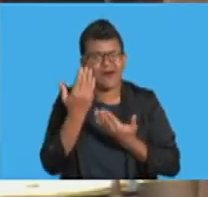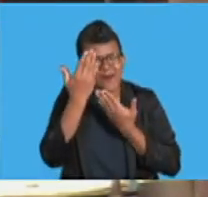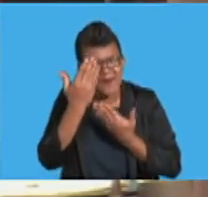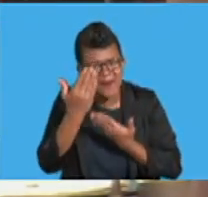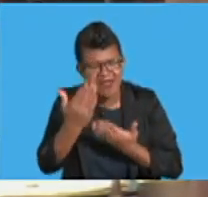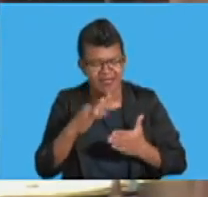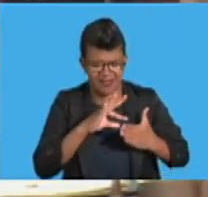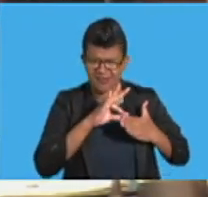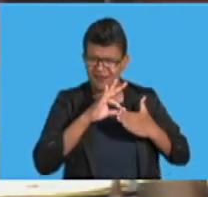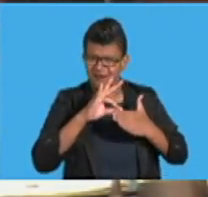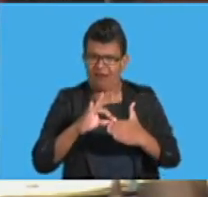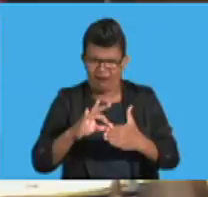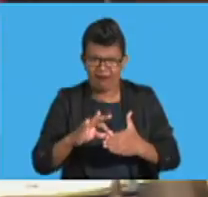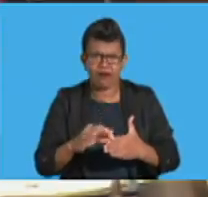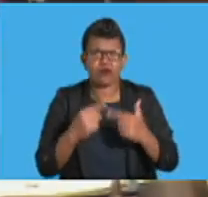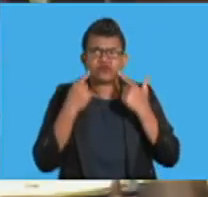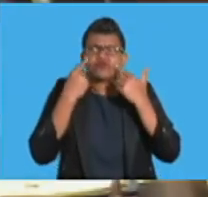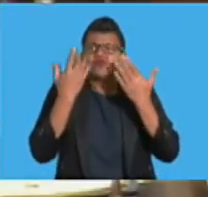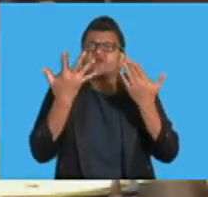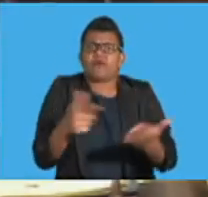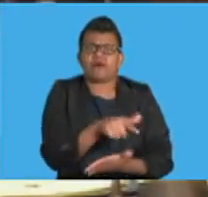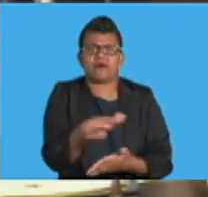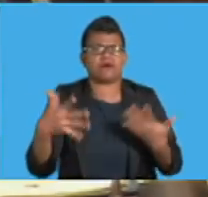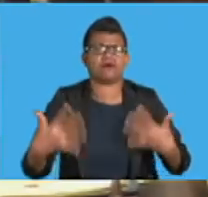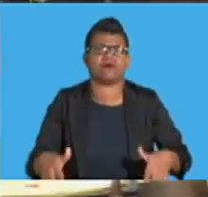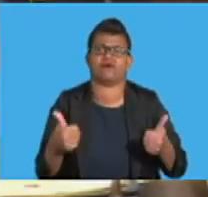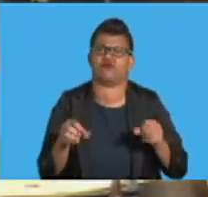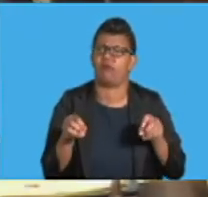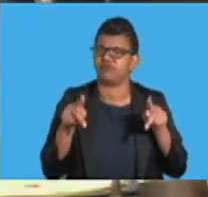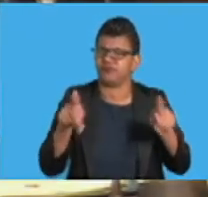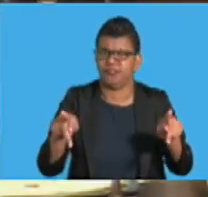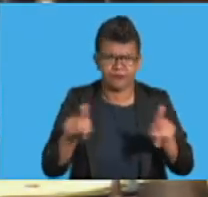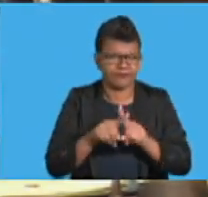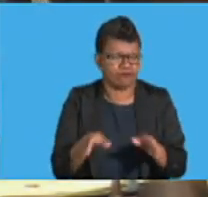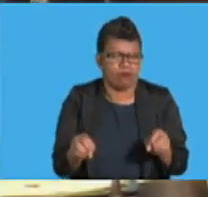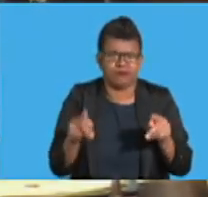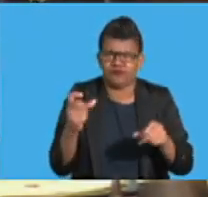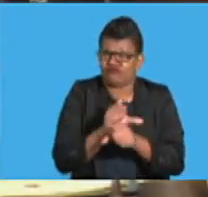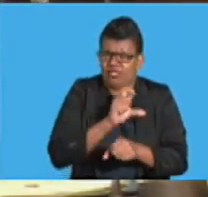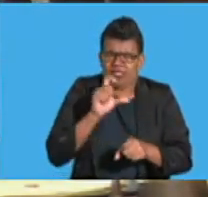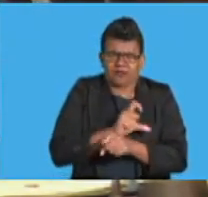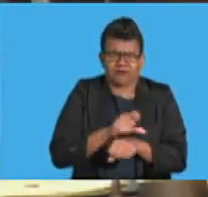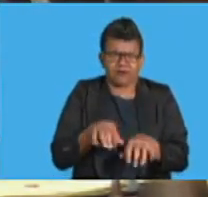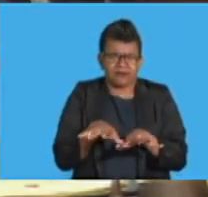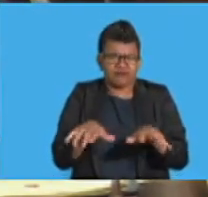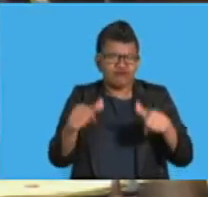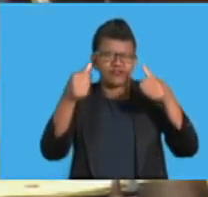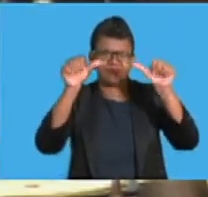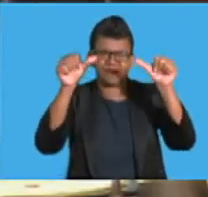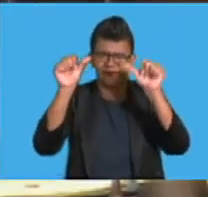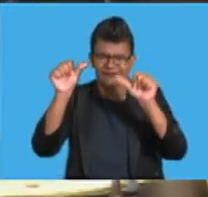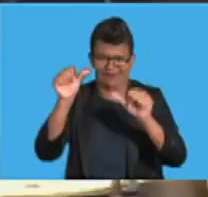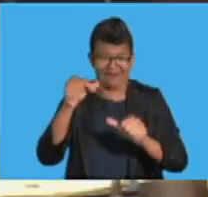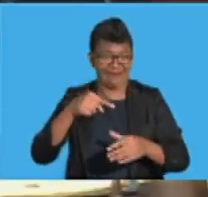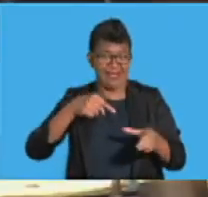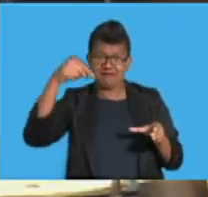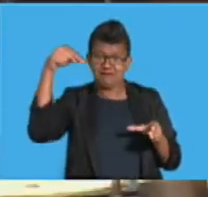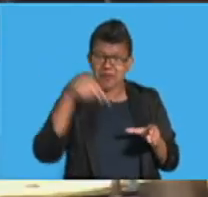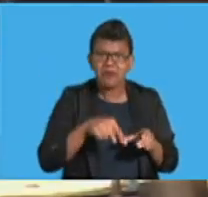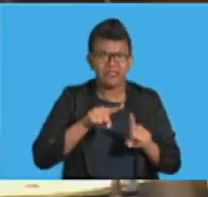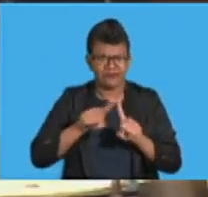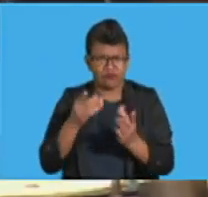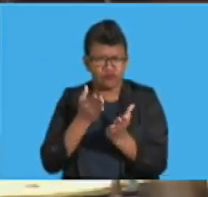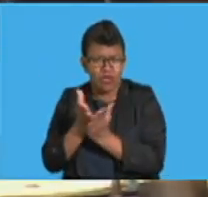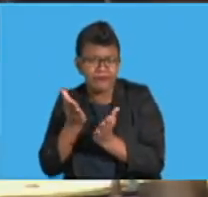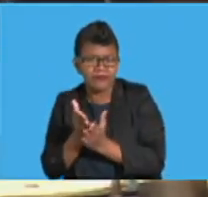shown abundant opportunities. Opportunities created by our consciousness to rectify shortcomings in services and amenities available